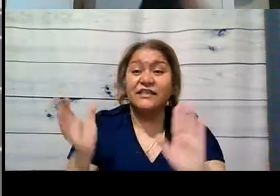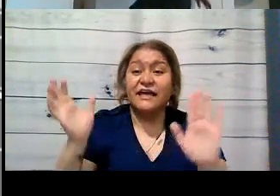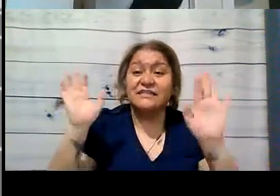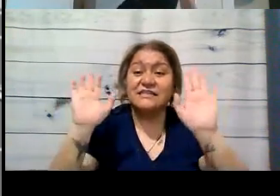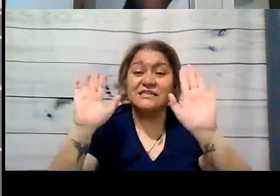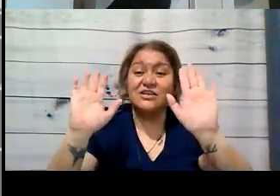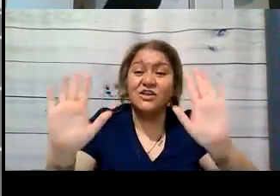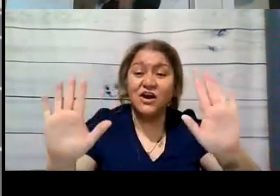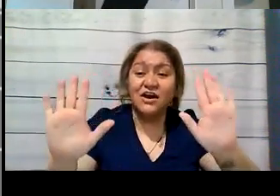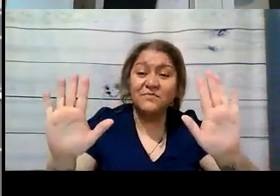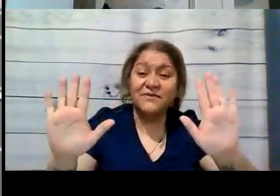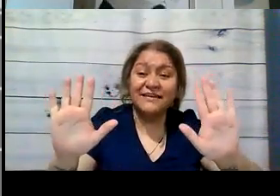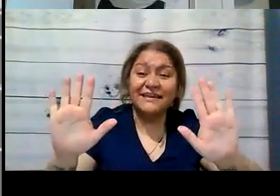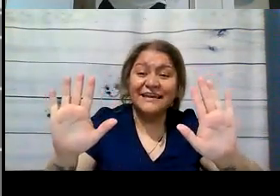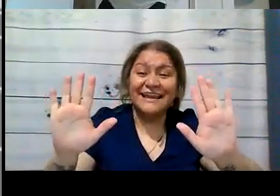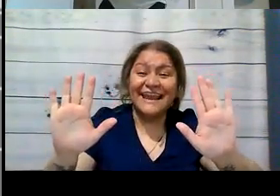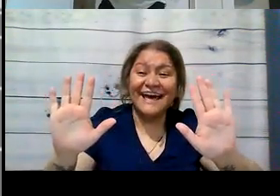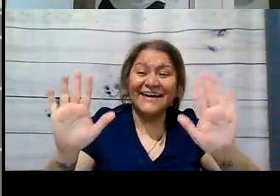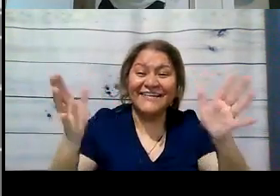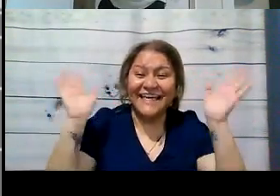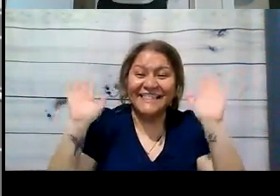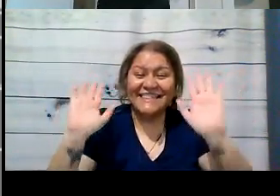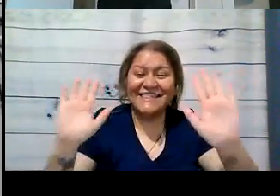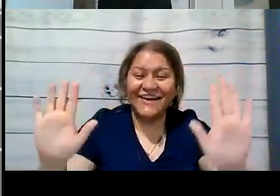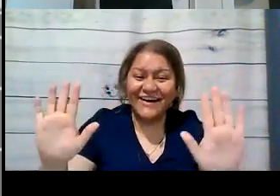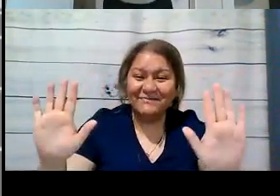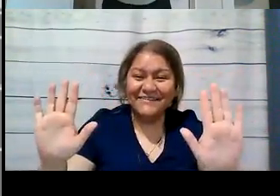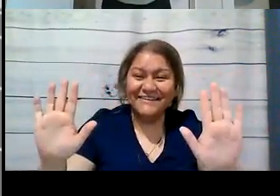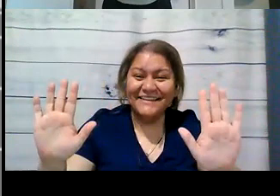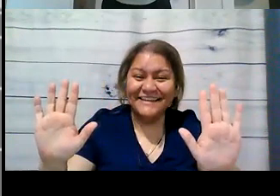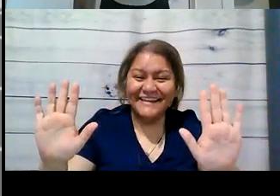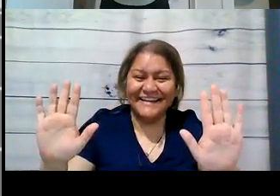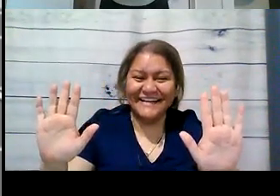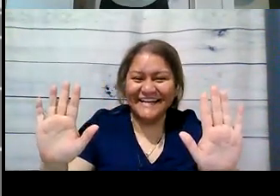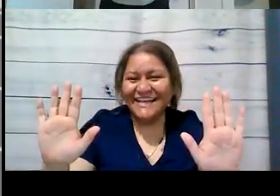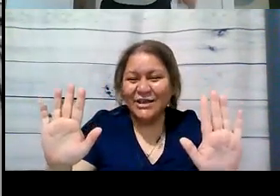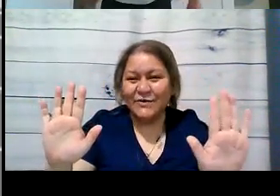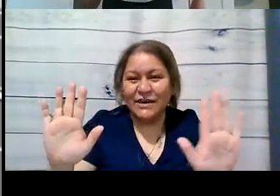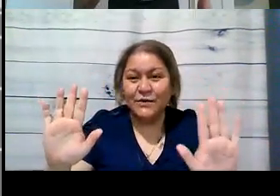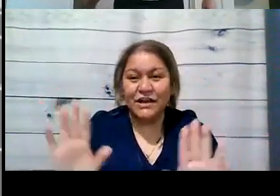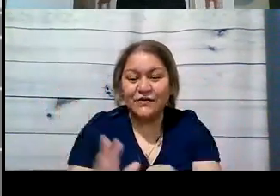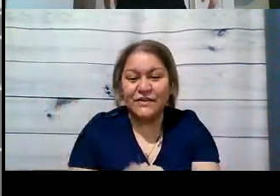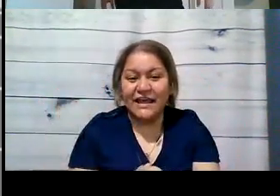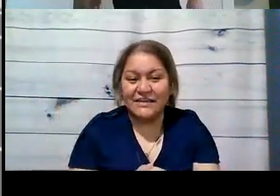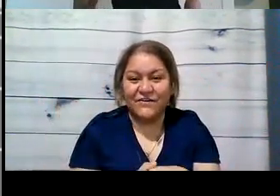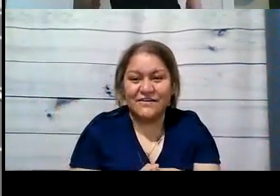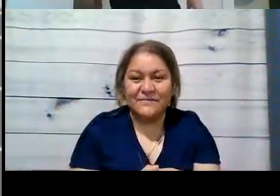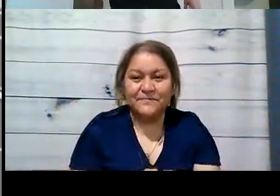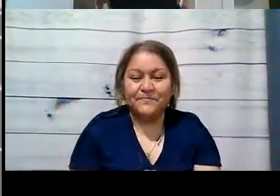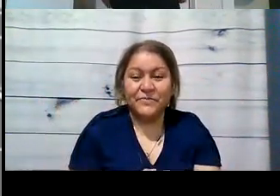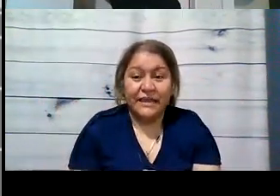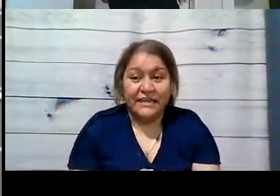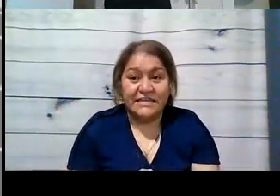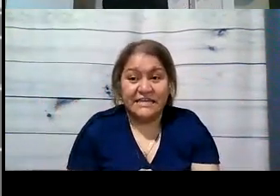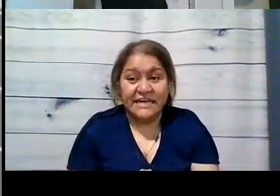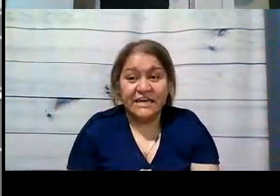Now let's stop. Now let's stop. Ready? We're going to do the next verse.